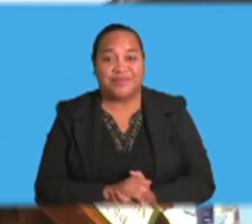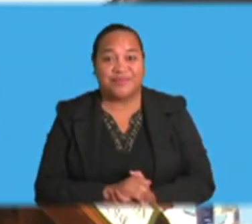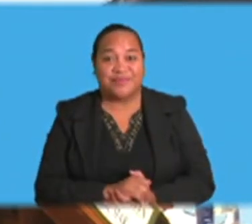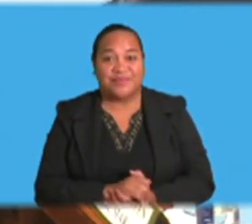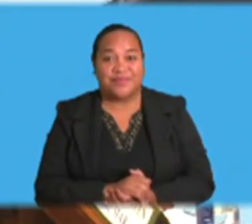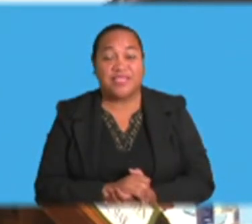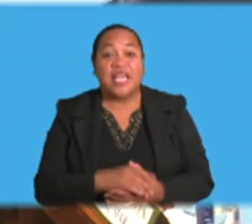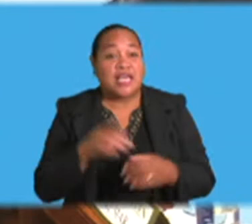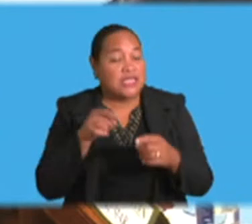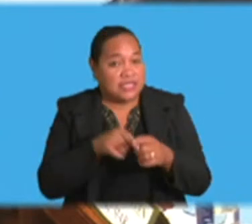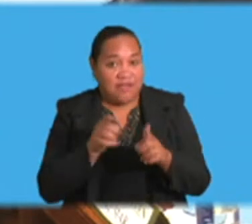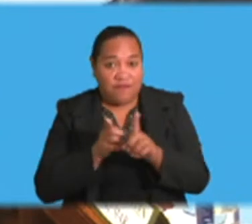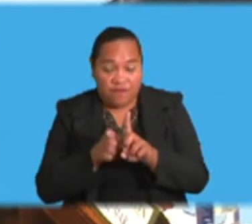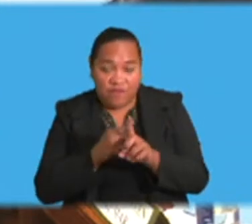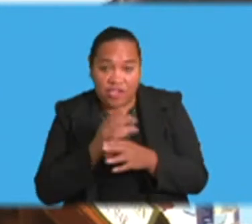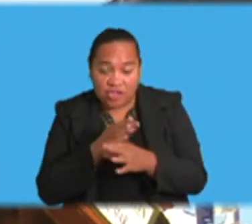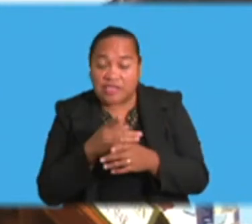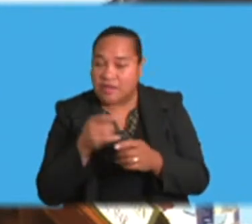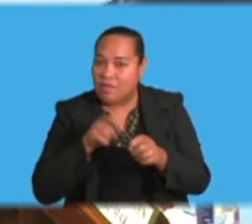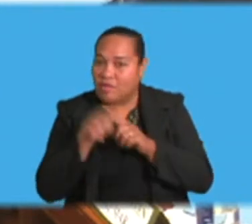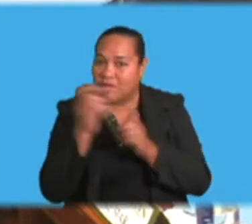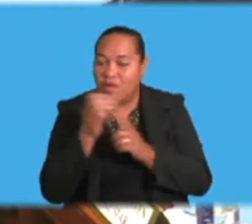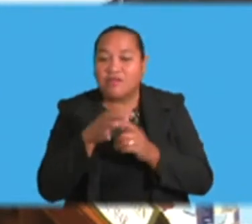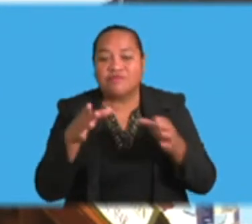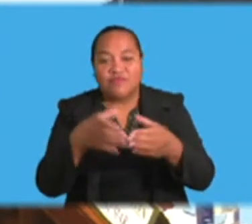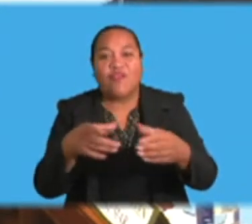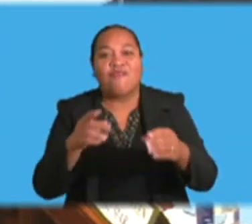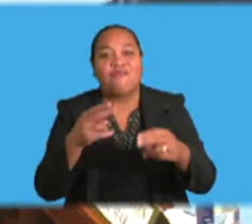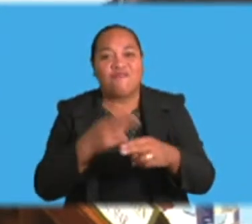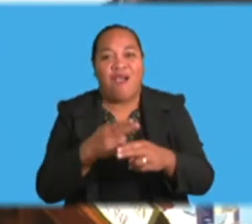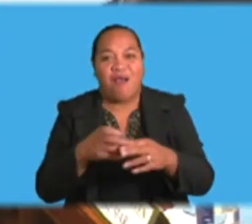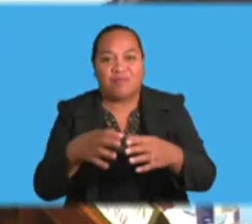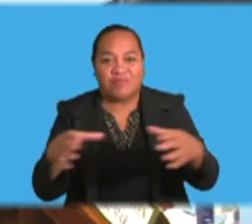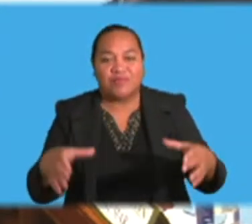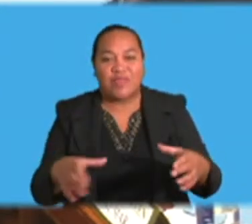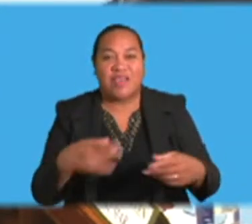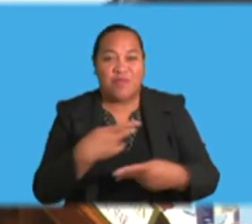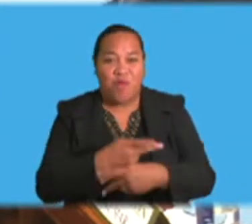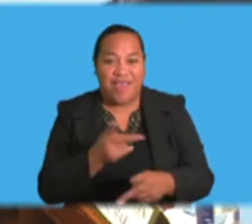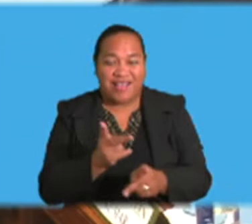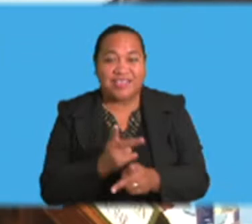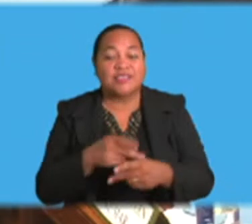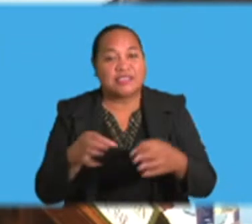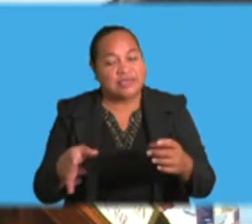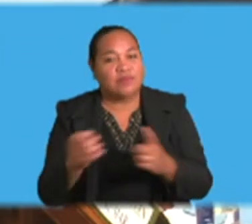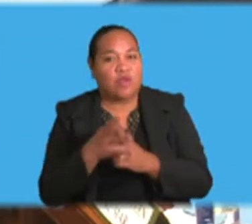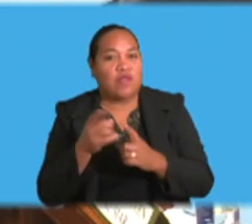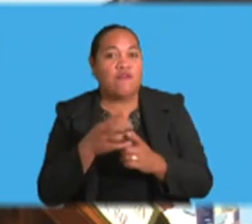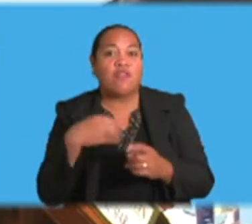most important target species for farm fish production. It is vital for food